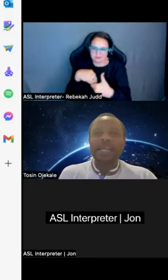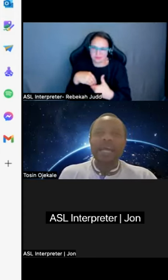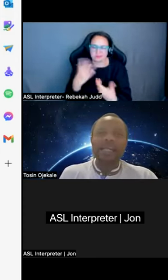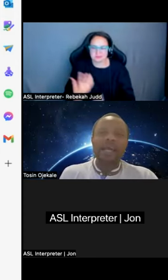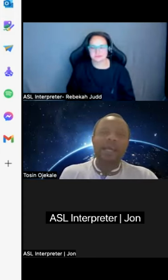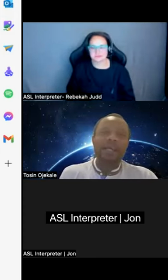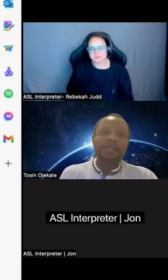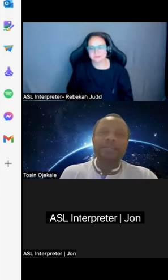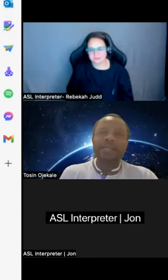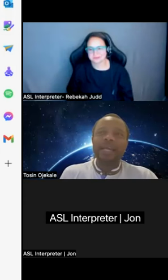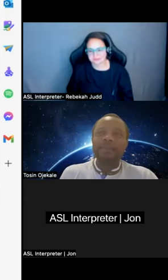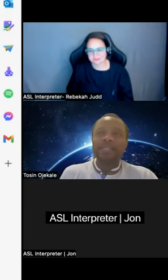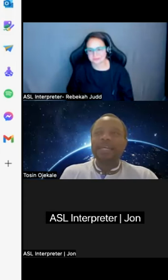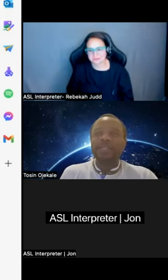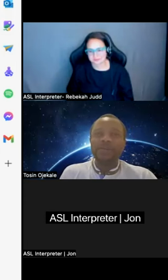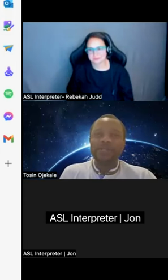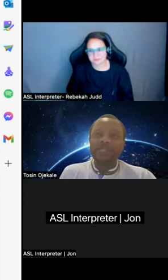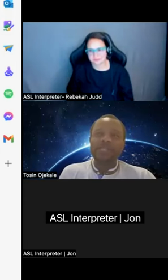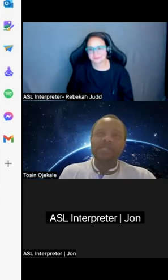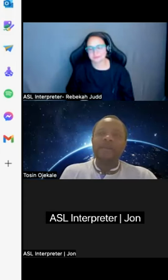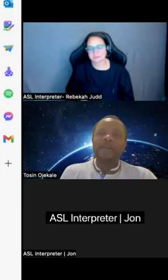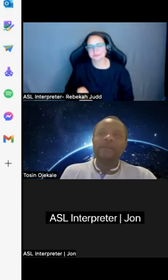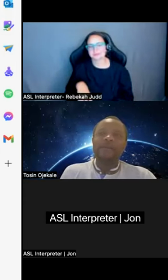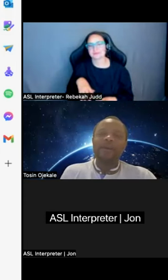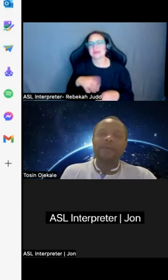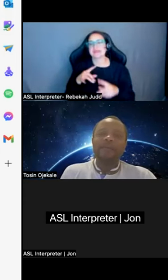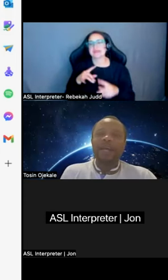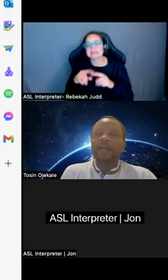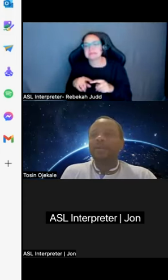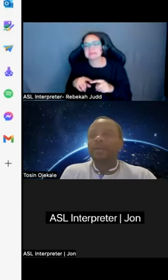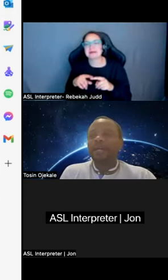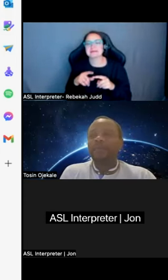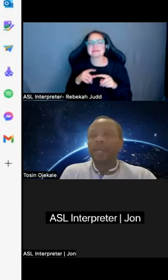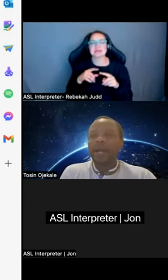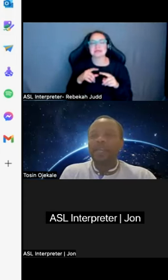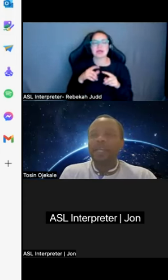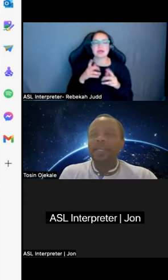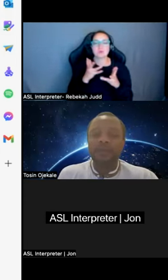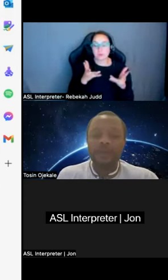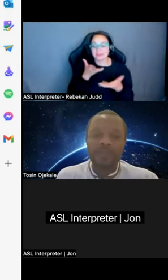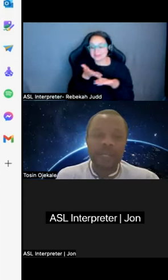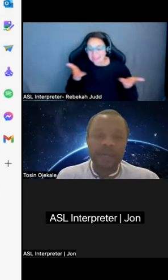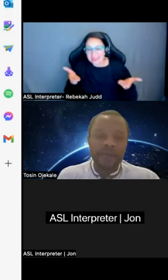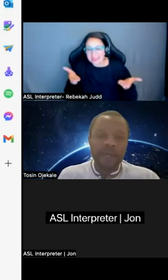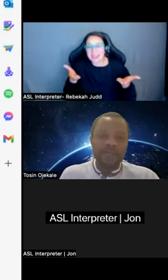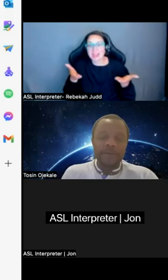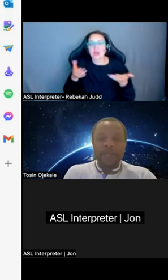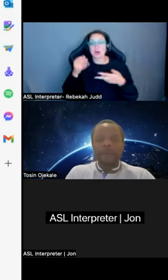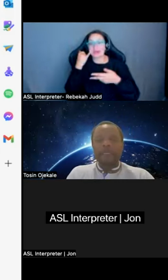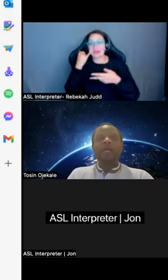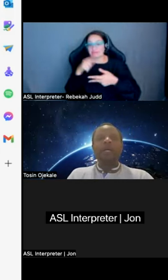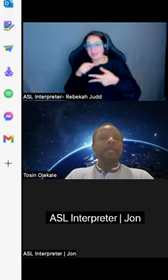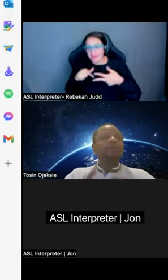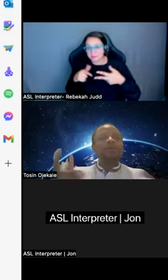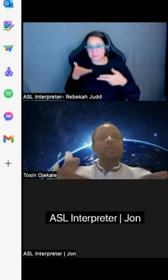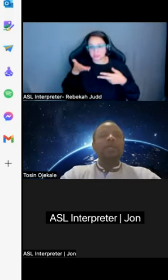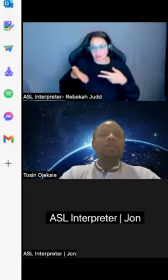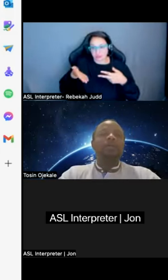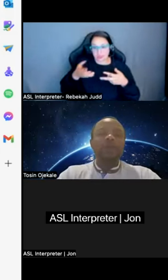are like the elements and the sources of fire that we have in each of those areas, okay?